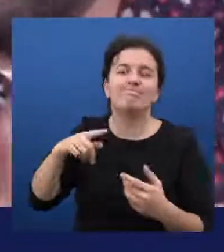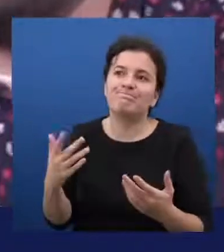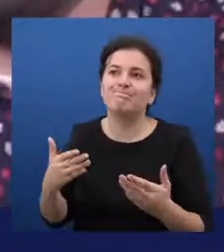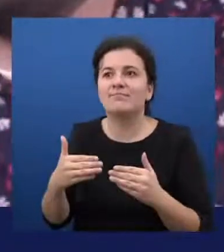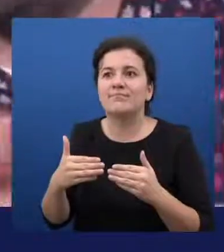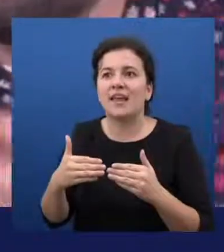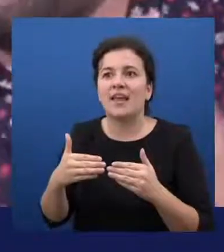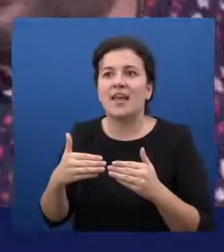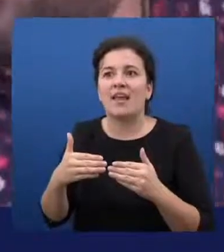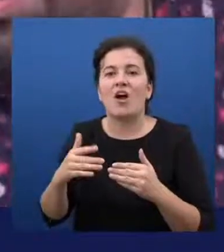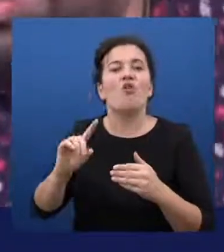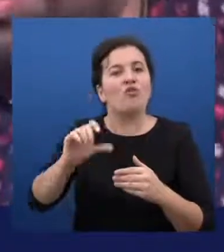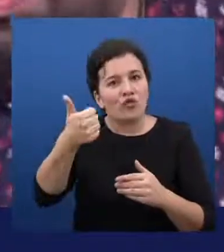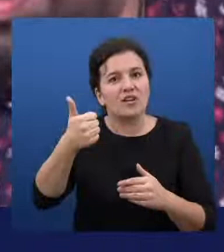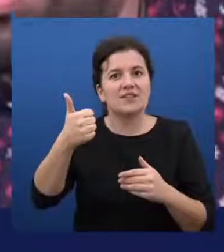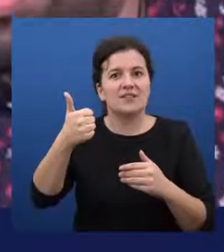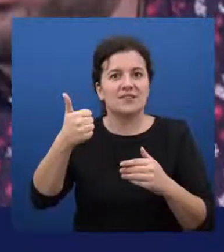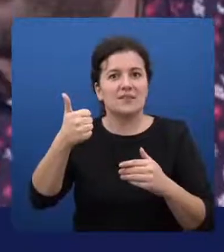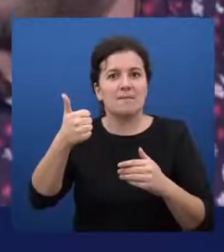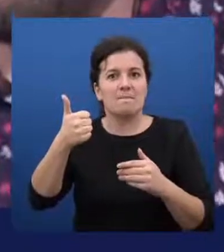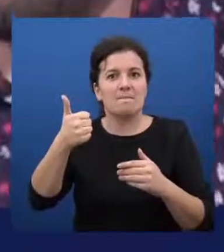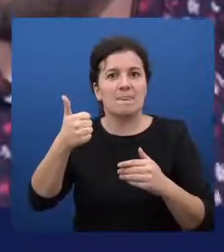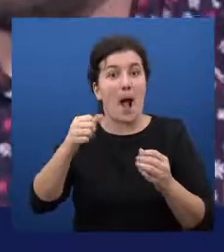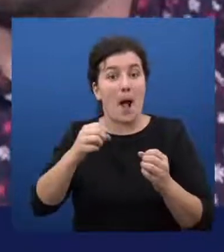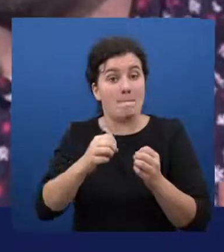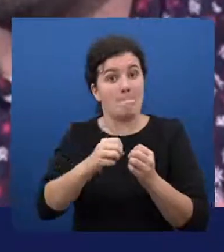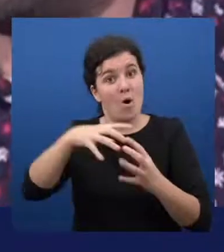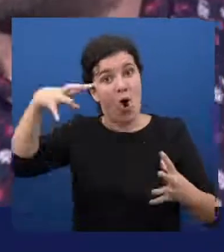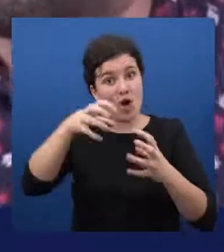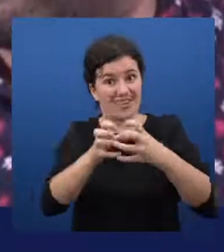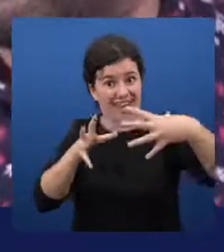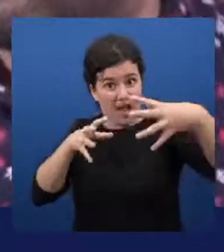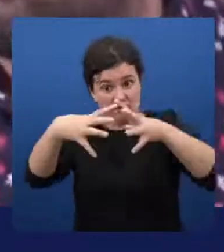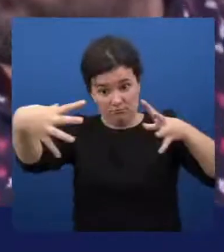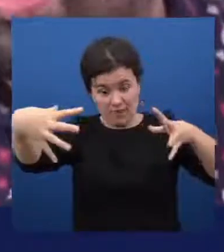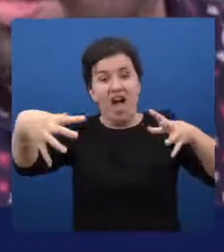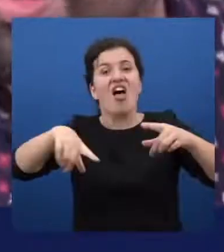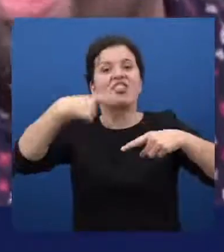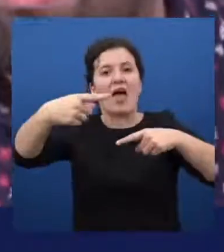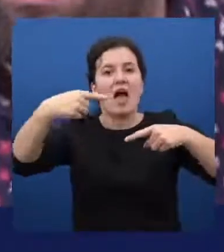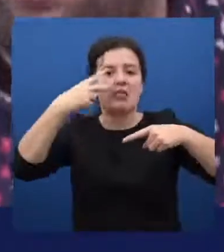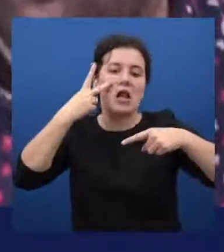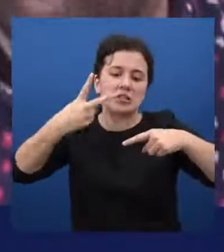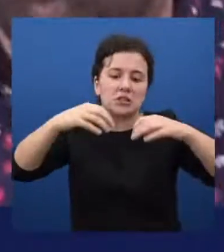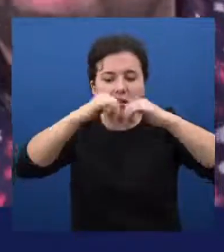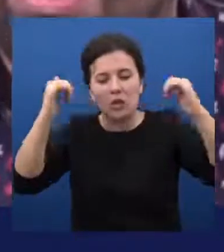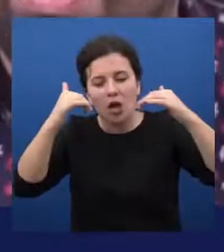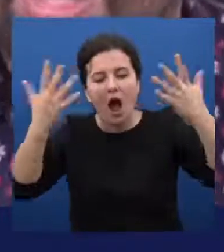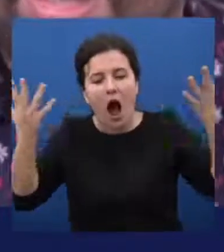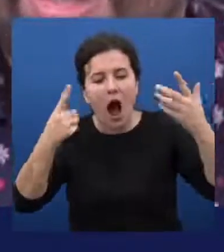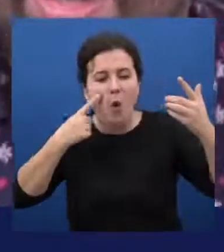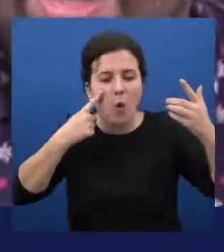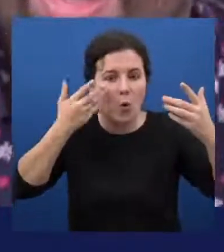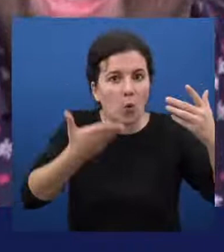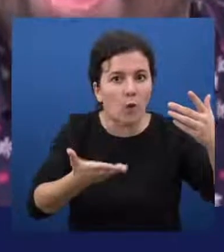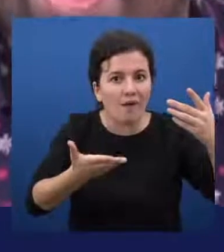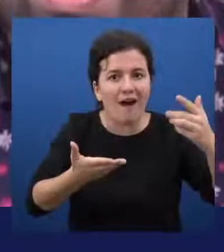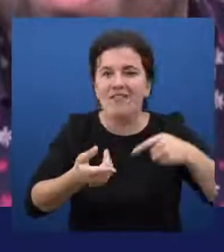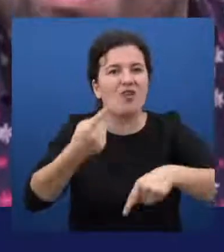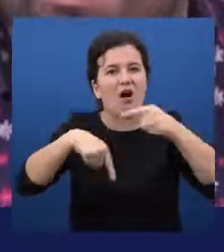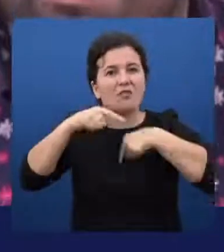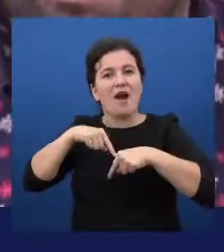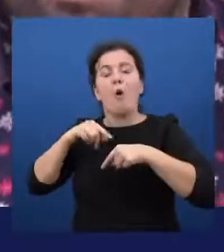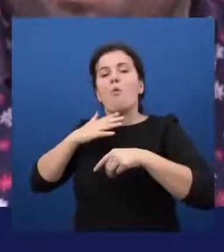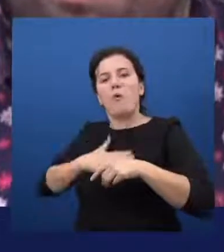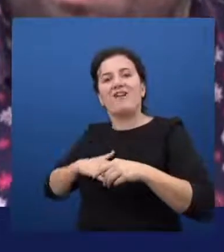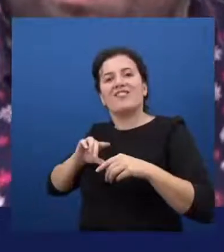Let's look at a model after it was built, as opposed to what is it that we're trying to build and how expressive is it?